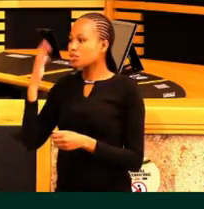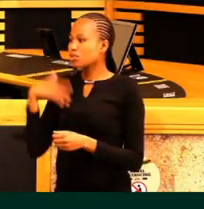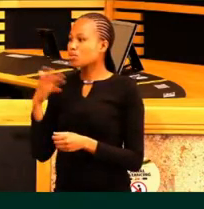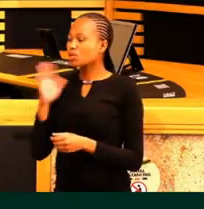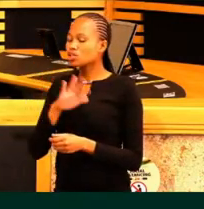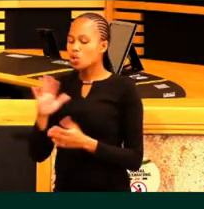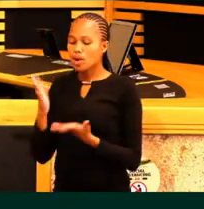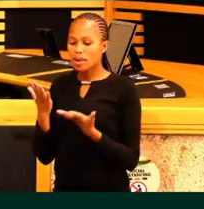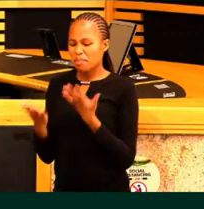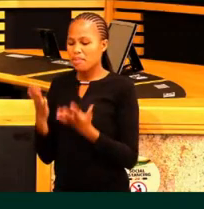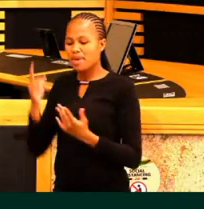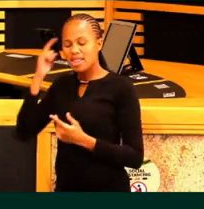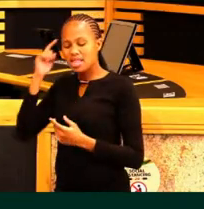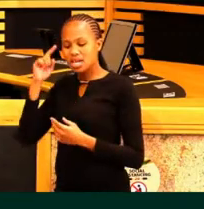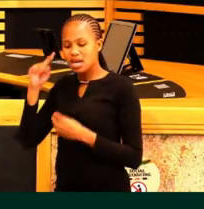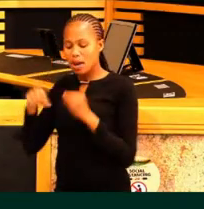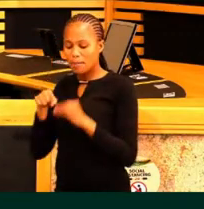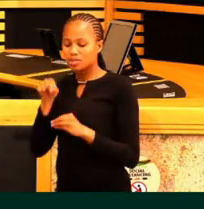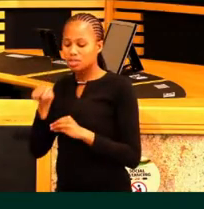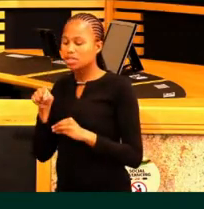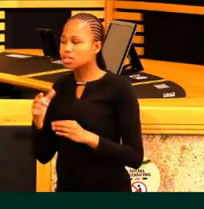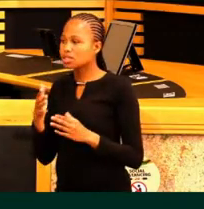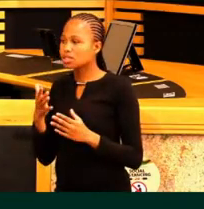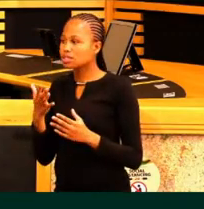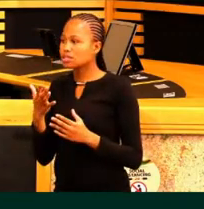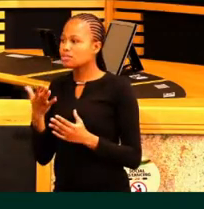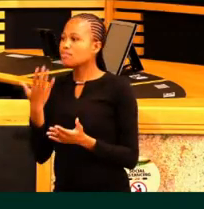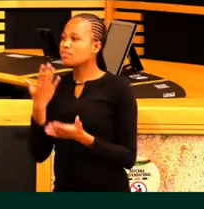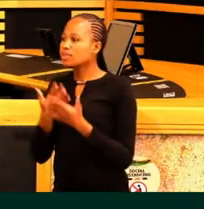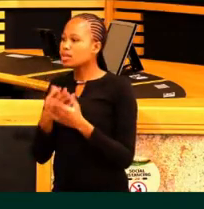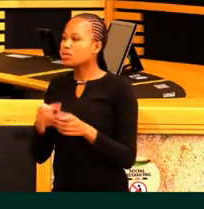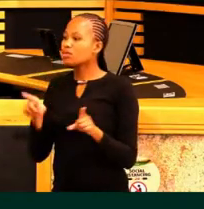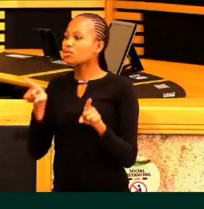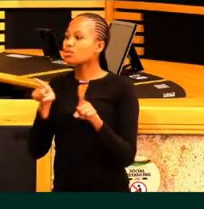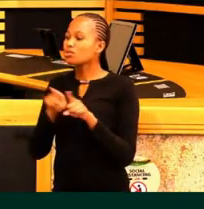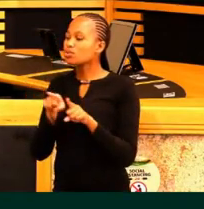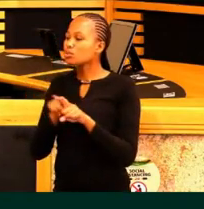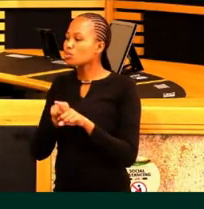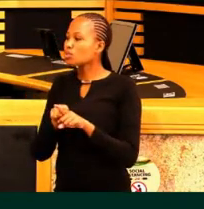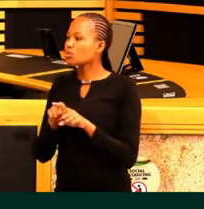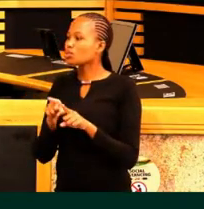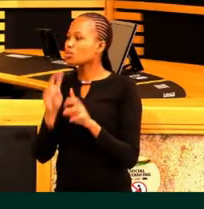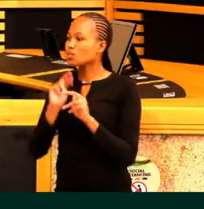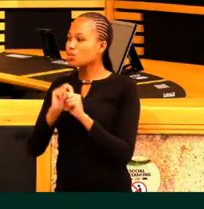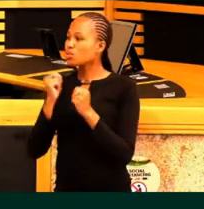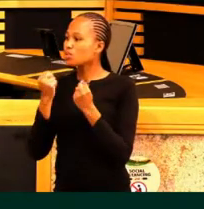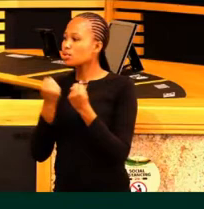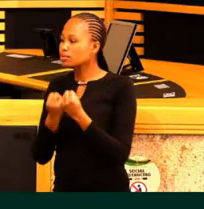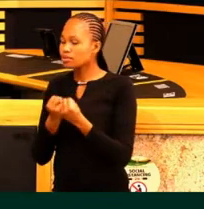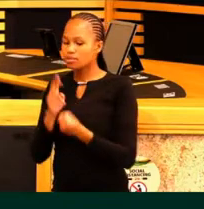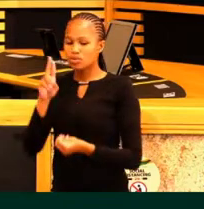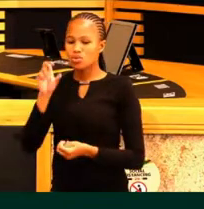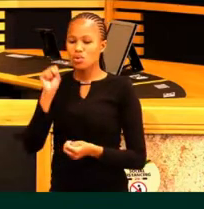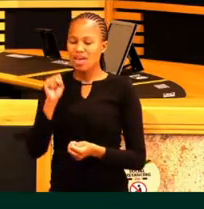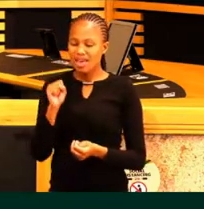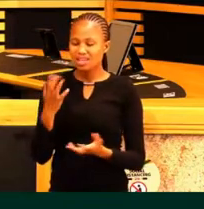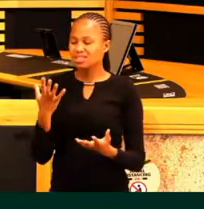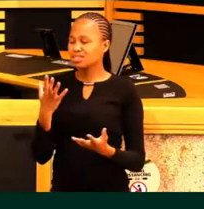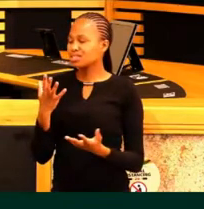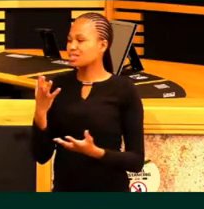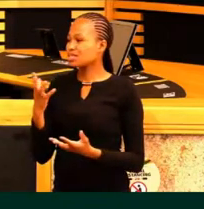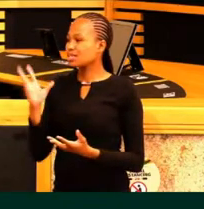consider that it would mean we will also be relying in the Nations like the US and stuff of which